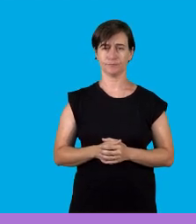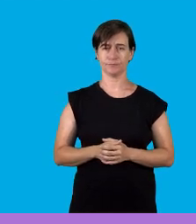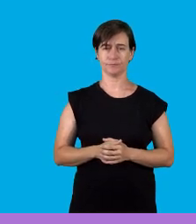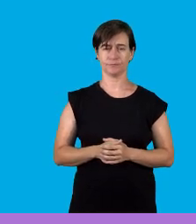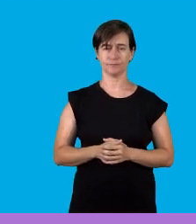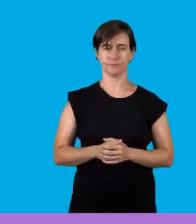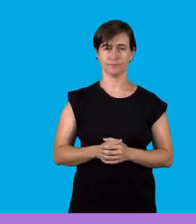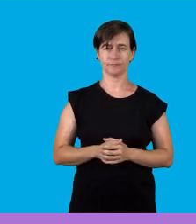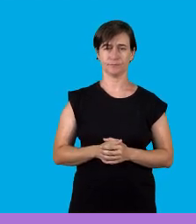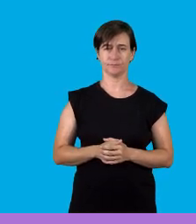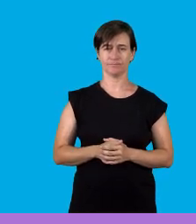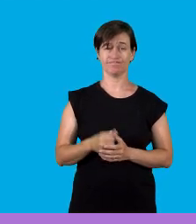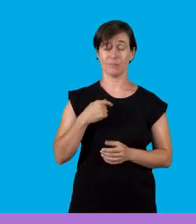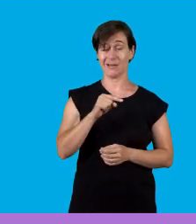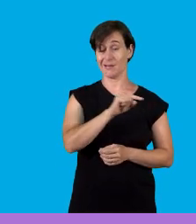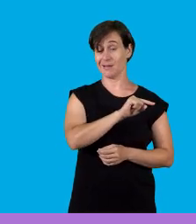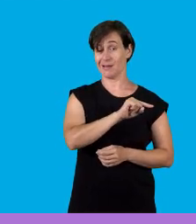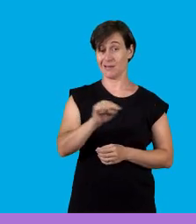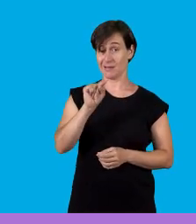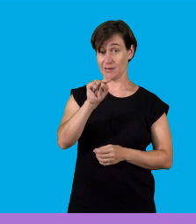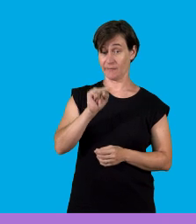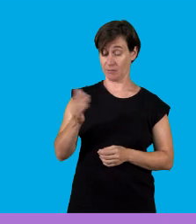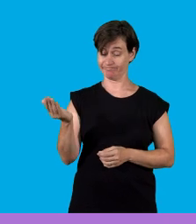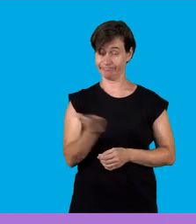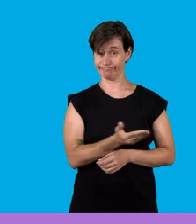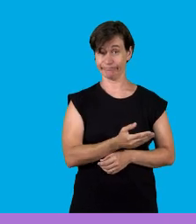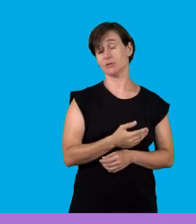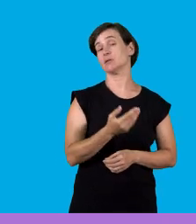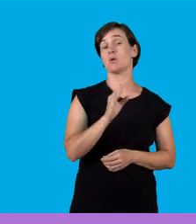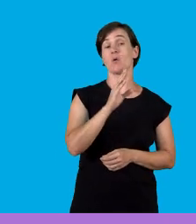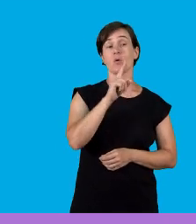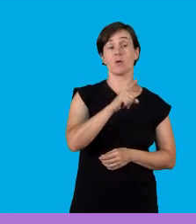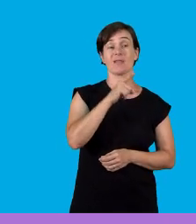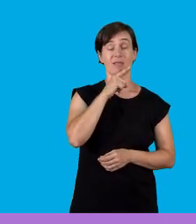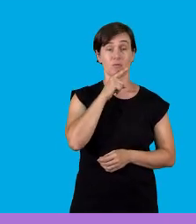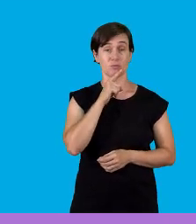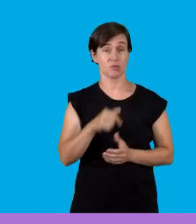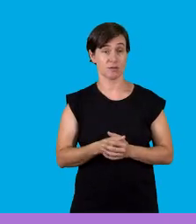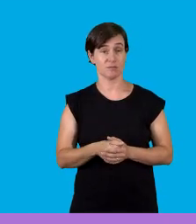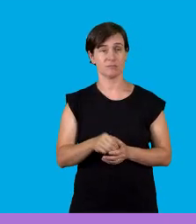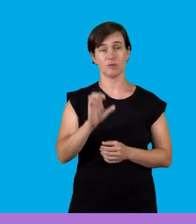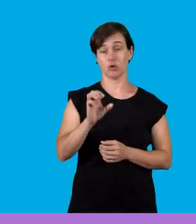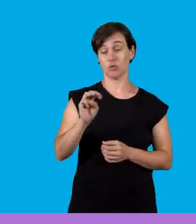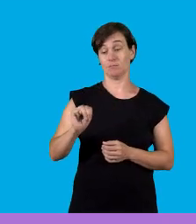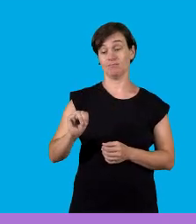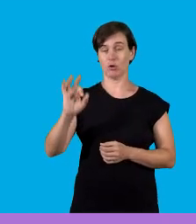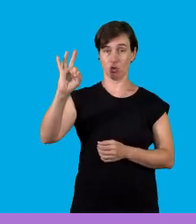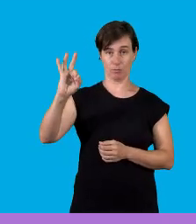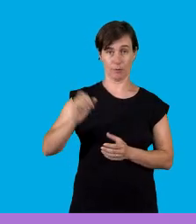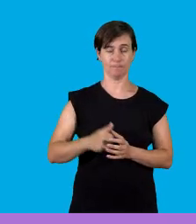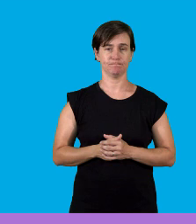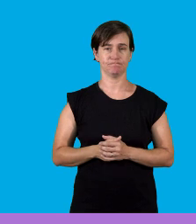cubic centimeters and I'll divide it by 1,000